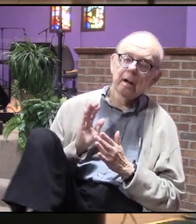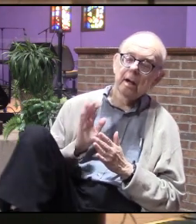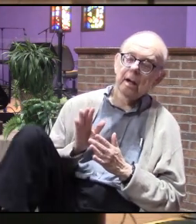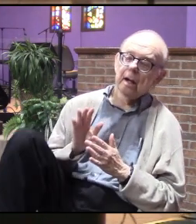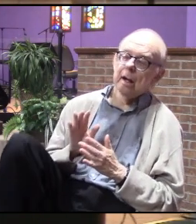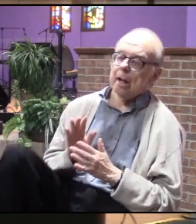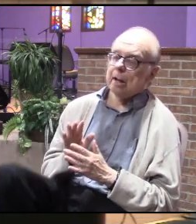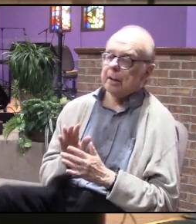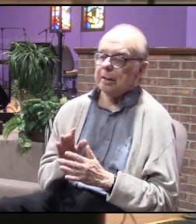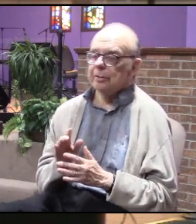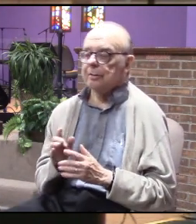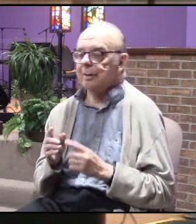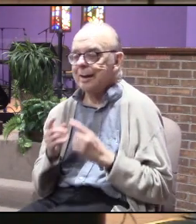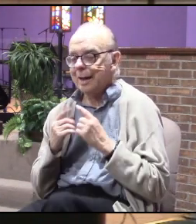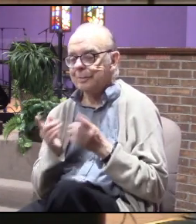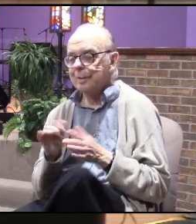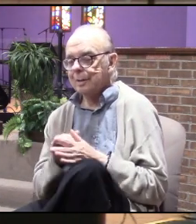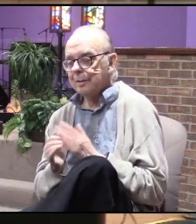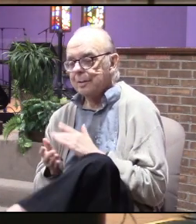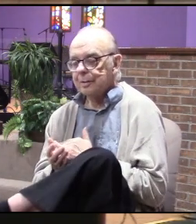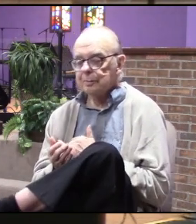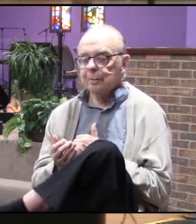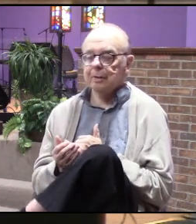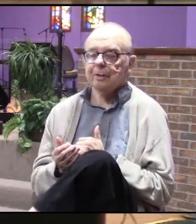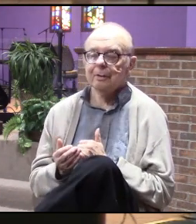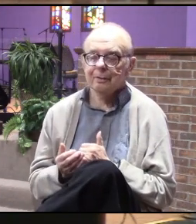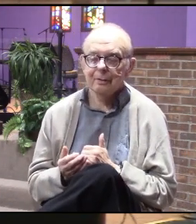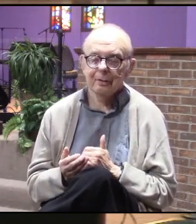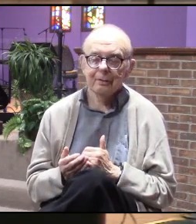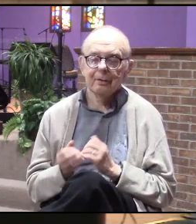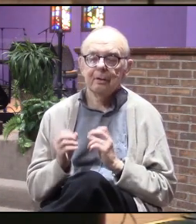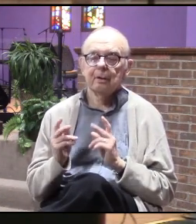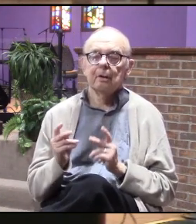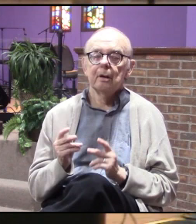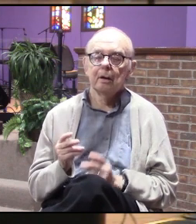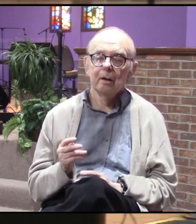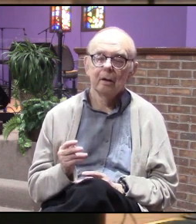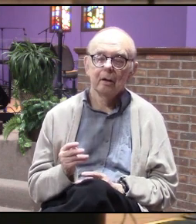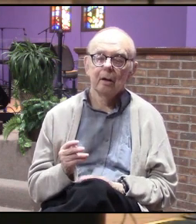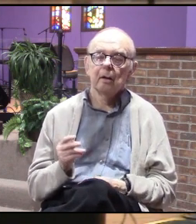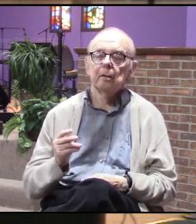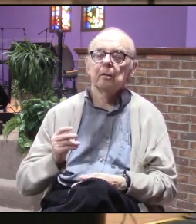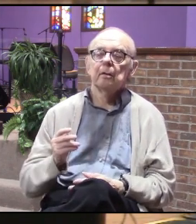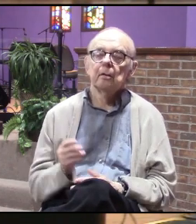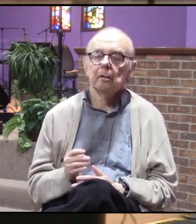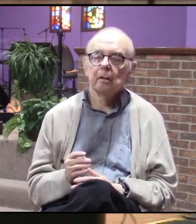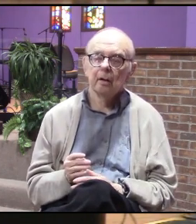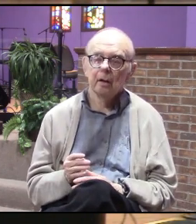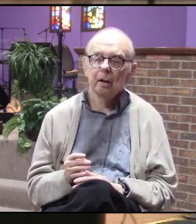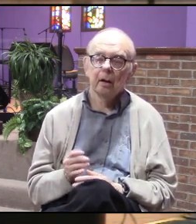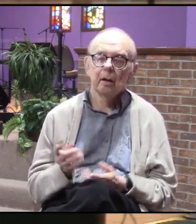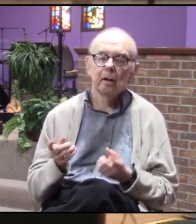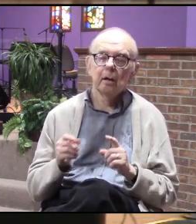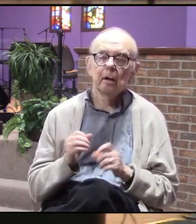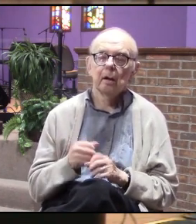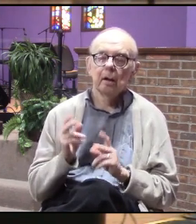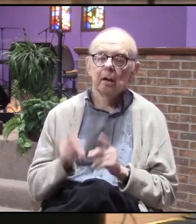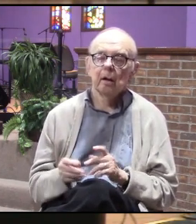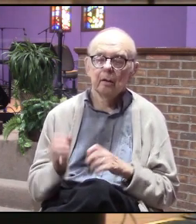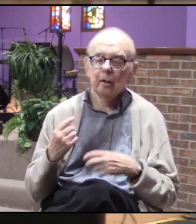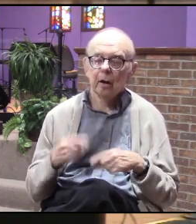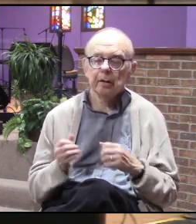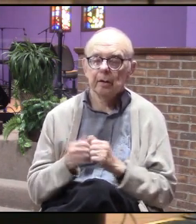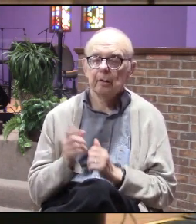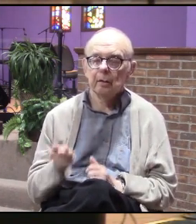public announcement for today. Okay? So when anybody wants to start